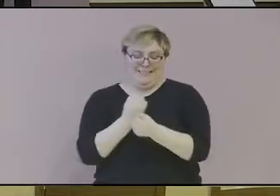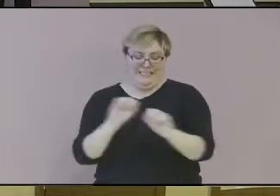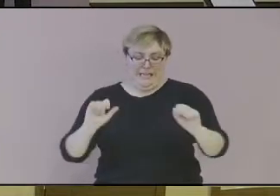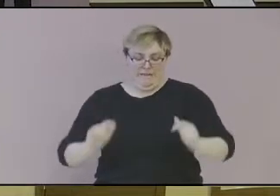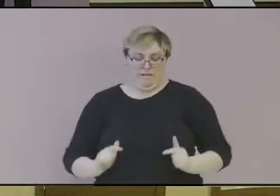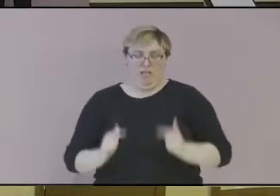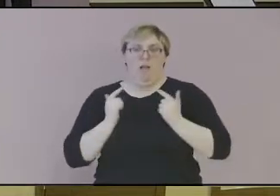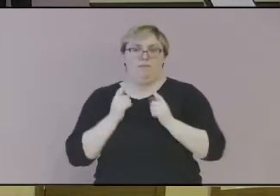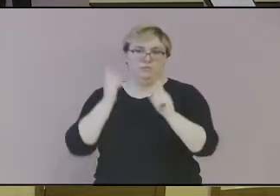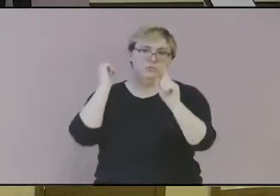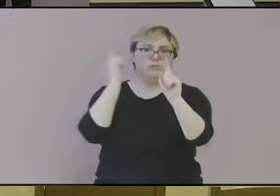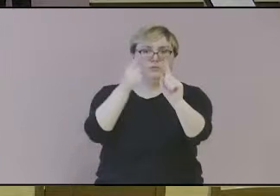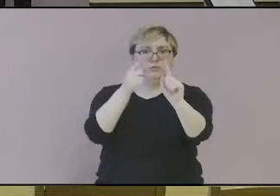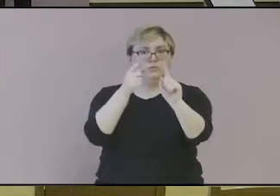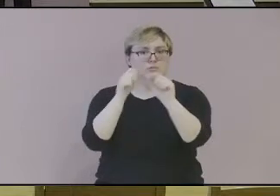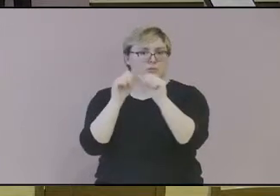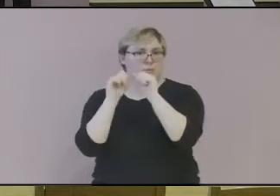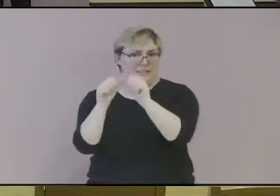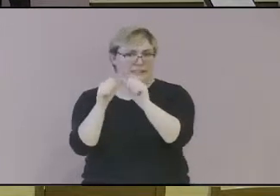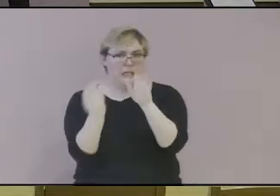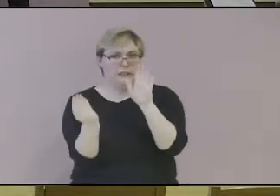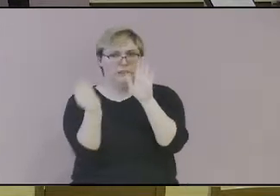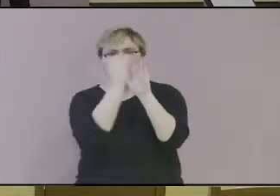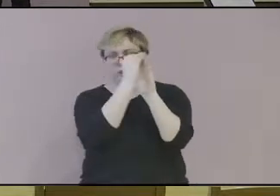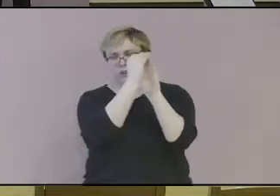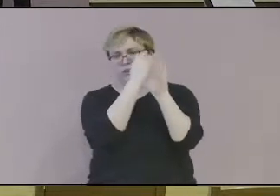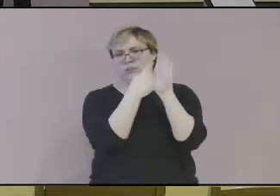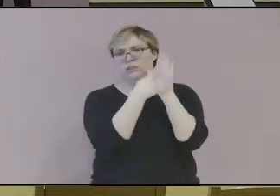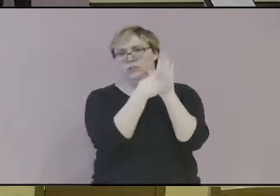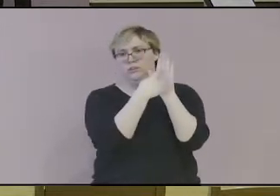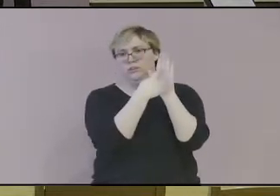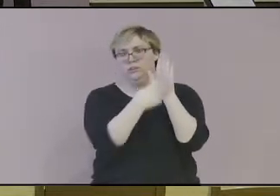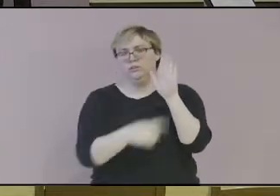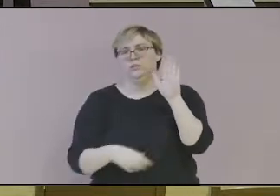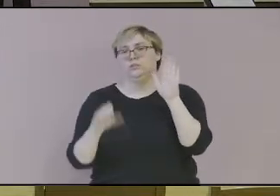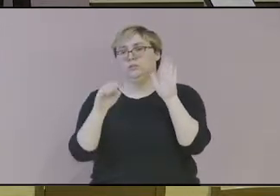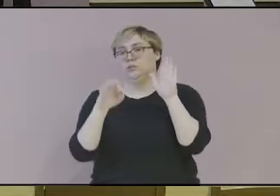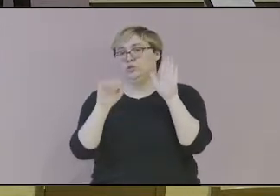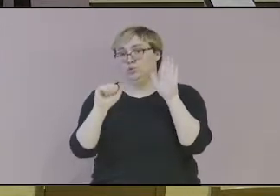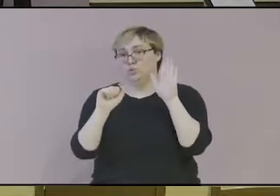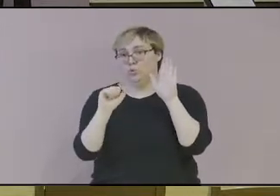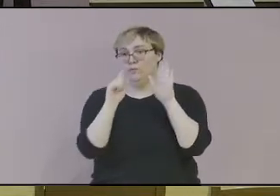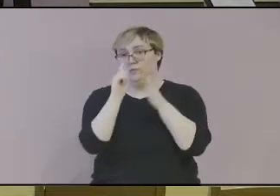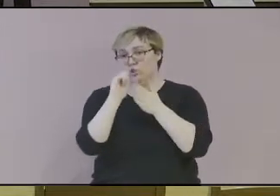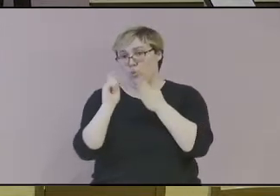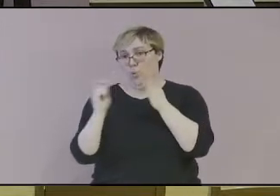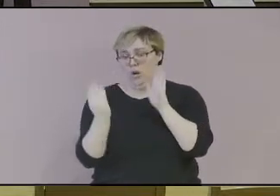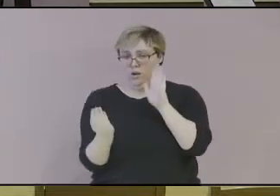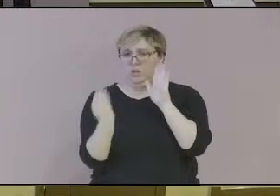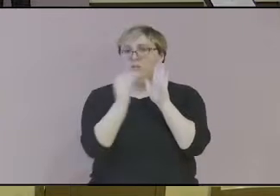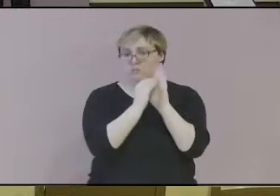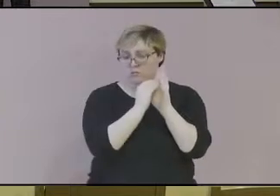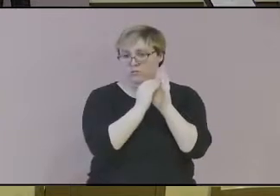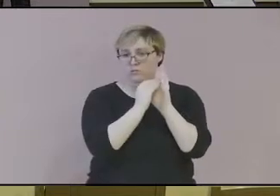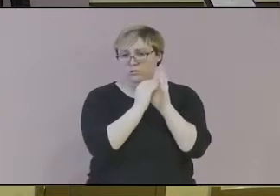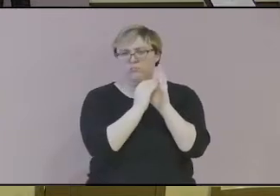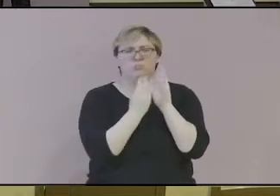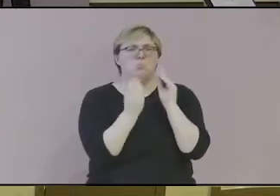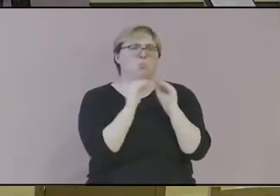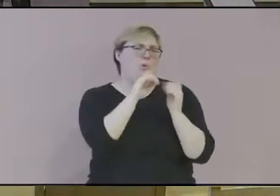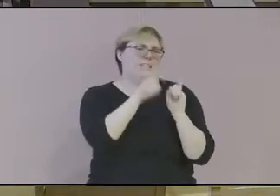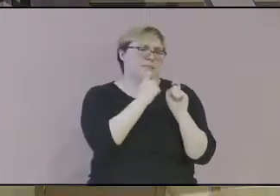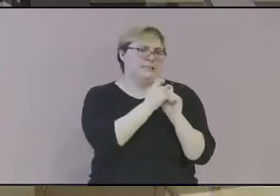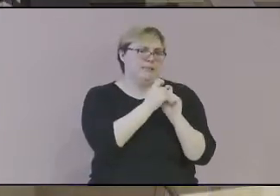not by Powell anymore, but by Hahn. SOFA scoring was maintained. There was a little bit more specificity regarding